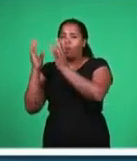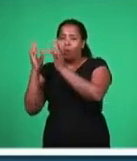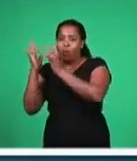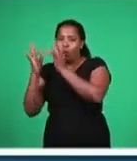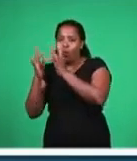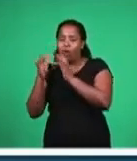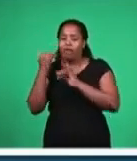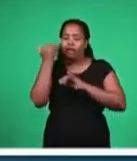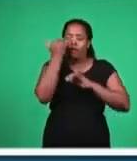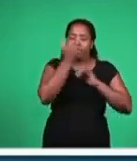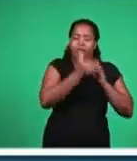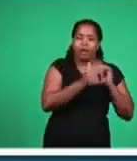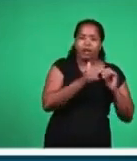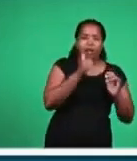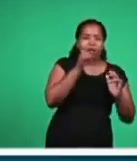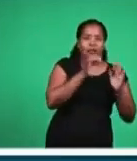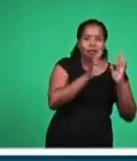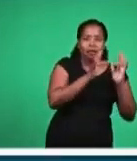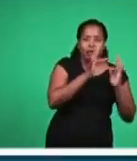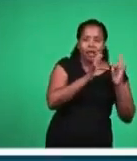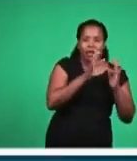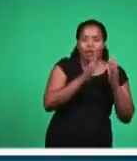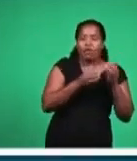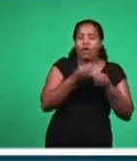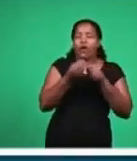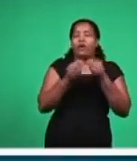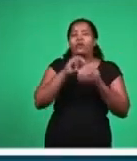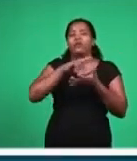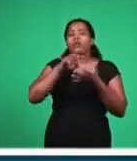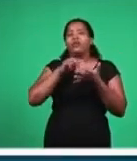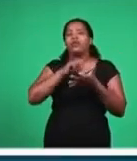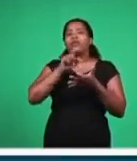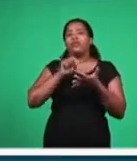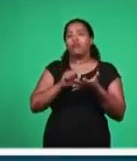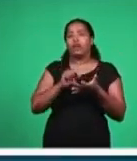And so it talks about the best wine